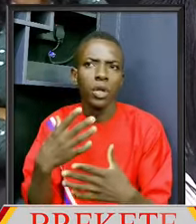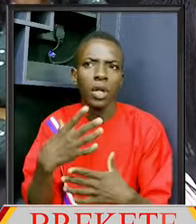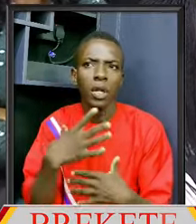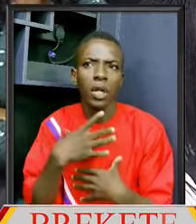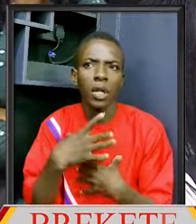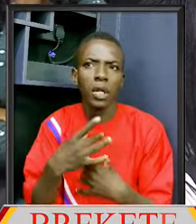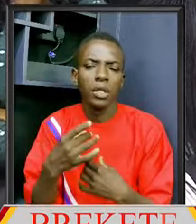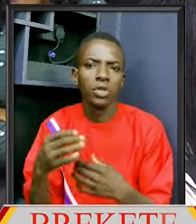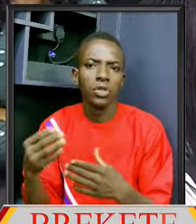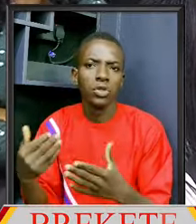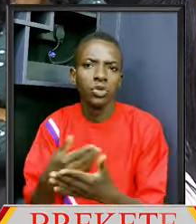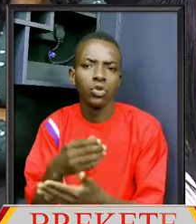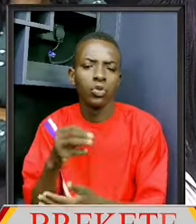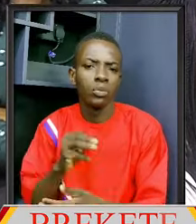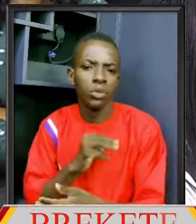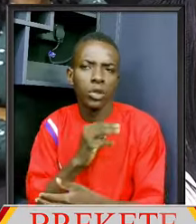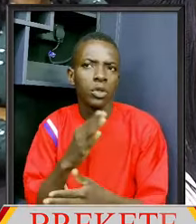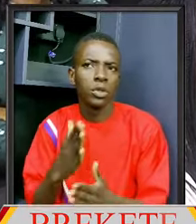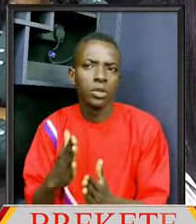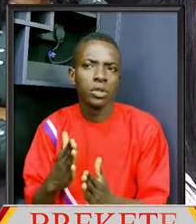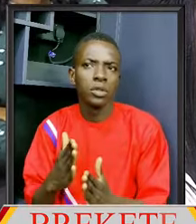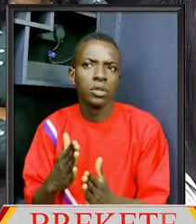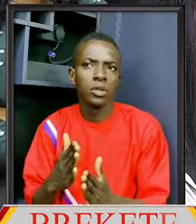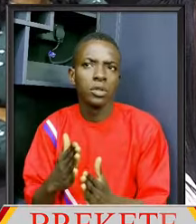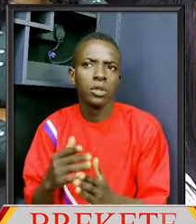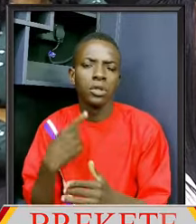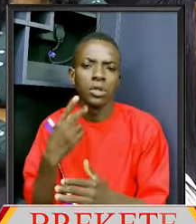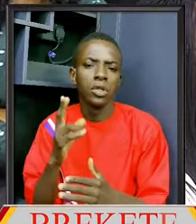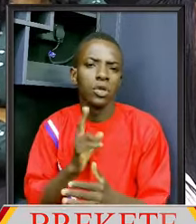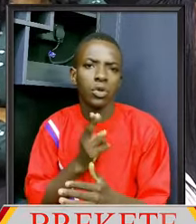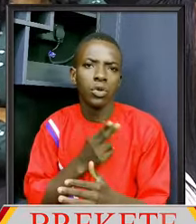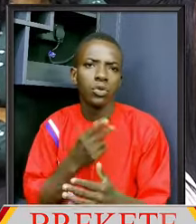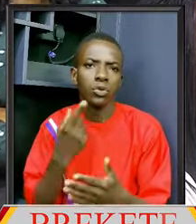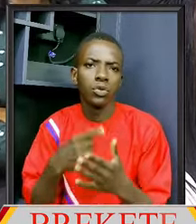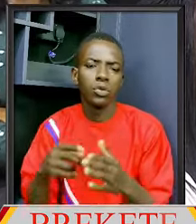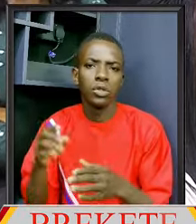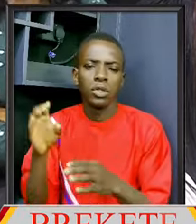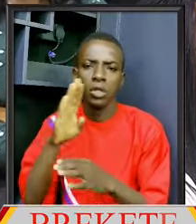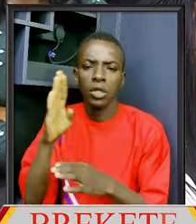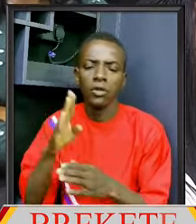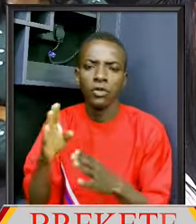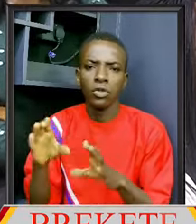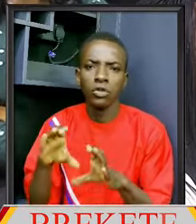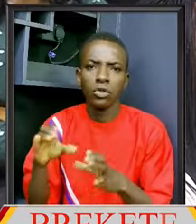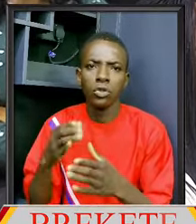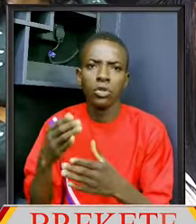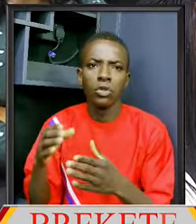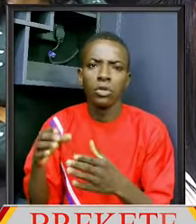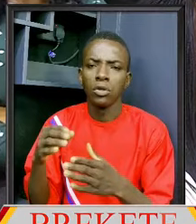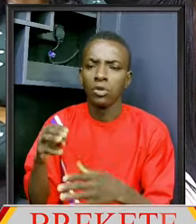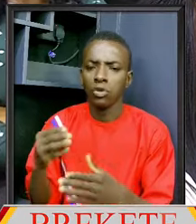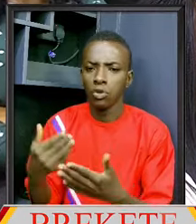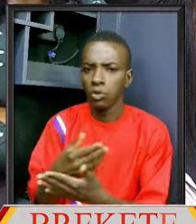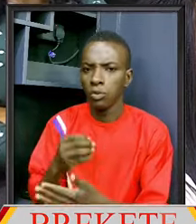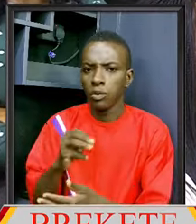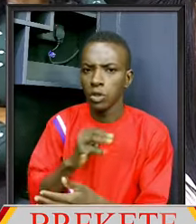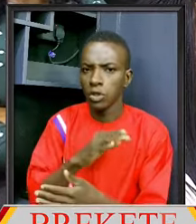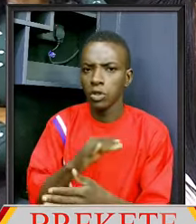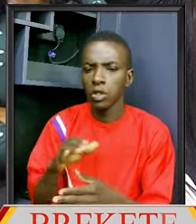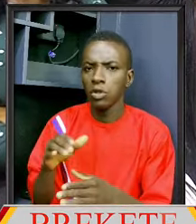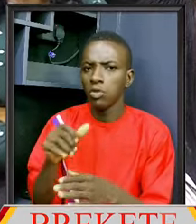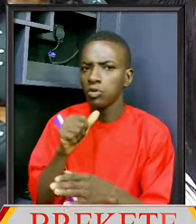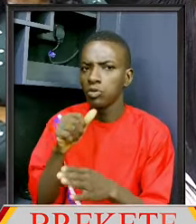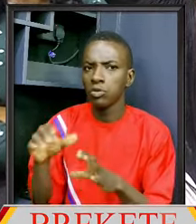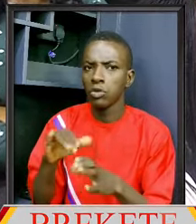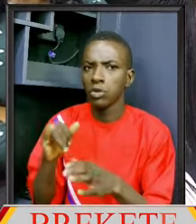what the new minister they do. But I go tell us what he never do. No be today. The new minister, he they do well. But if he